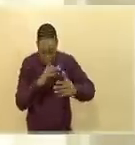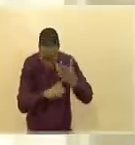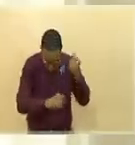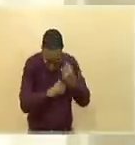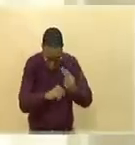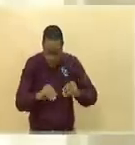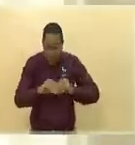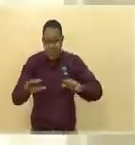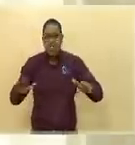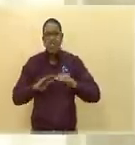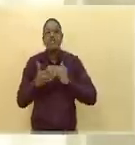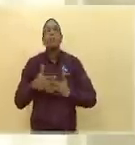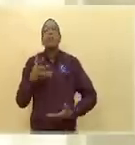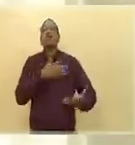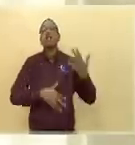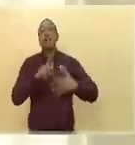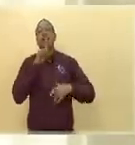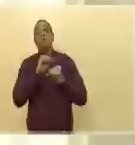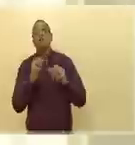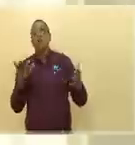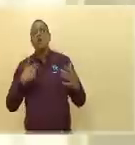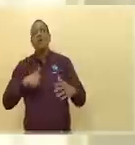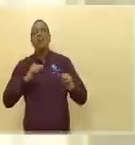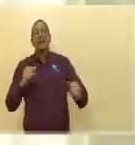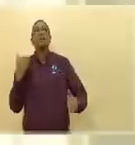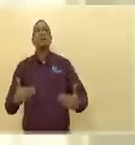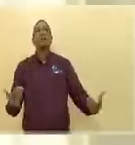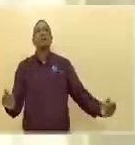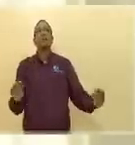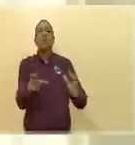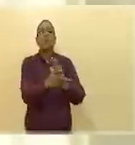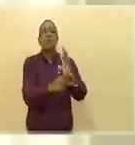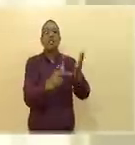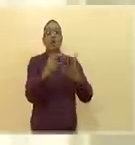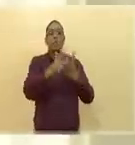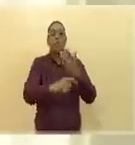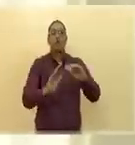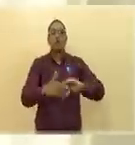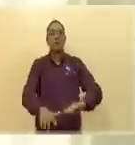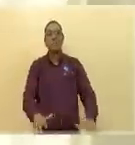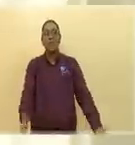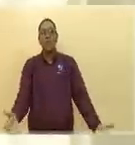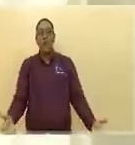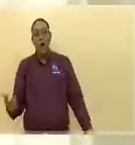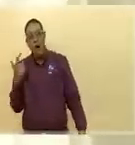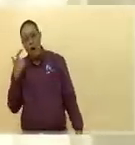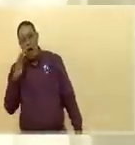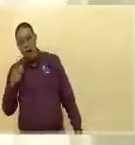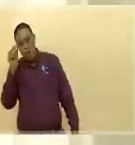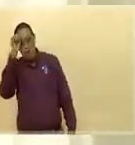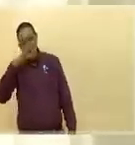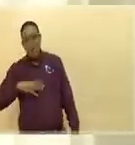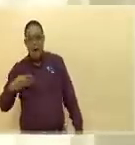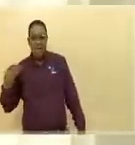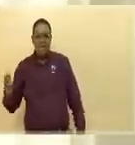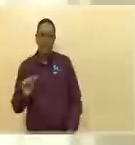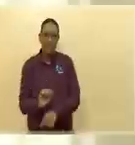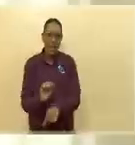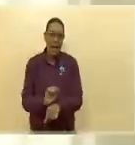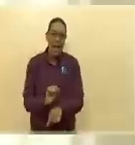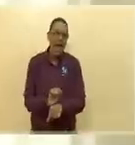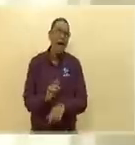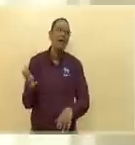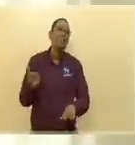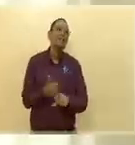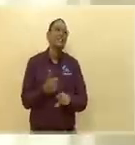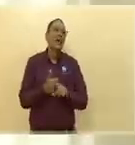the Jamaican society to ensure that we can execute the policies and programs of the country. And a man who has been given the task to